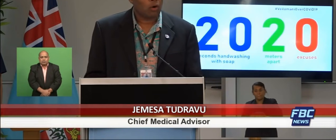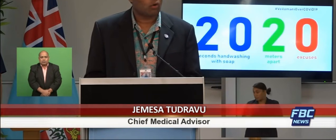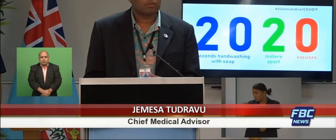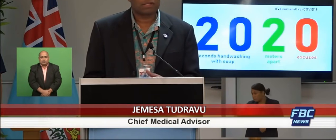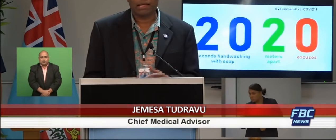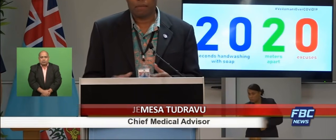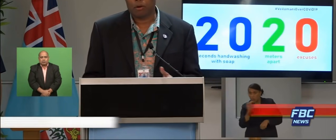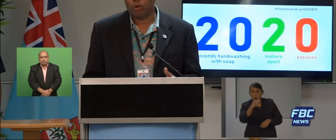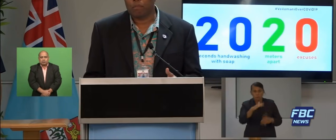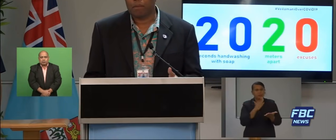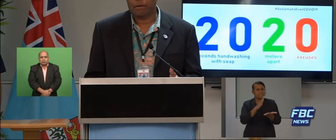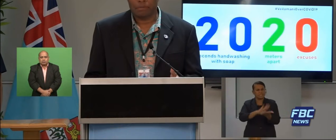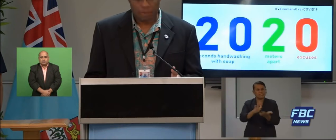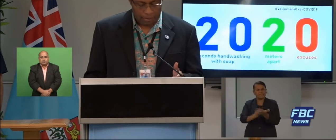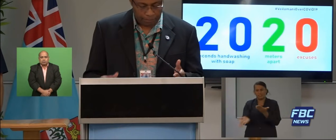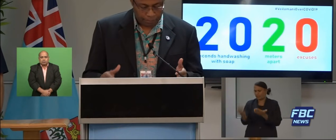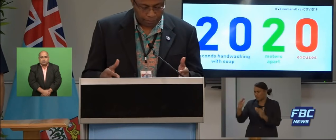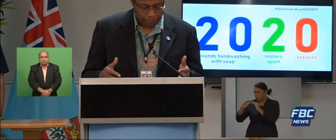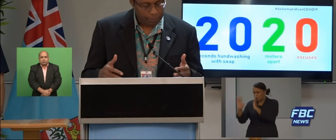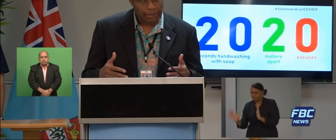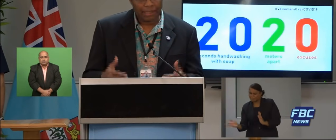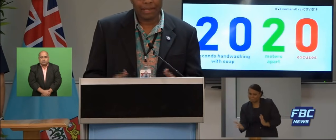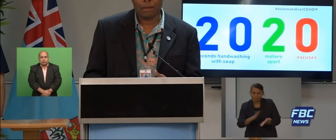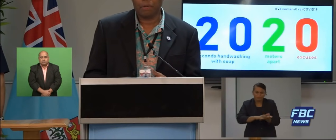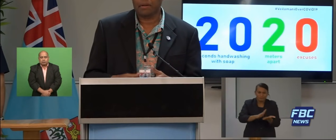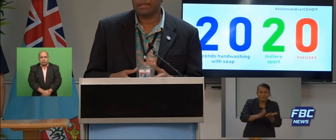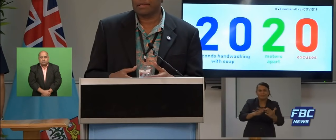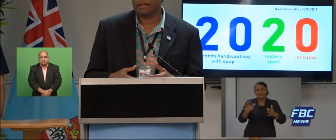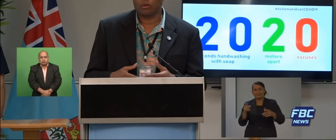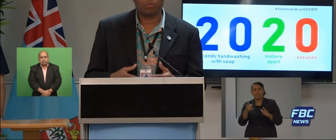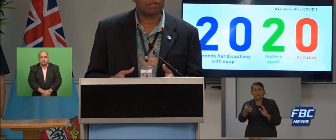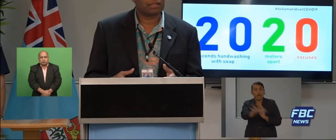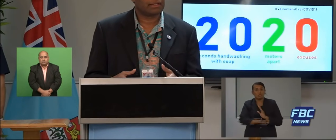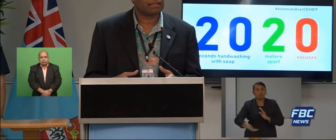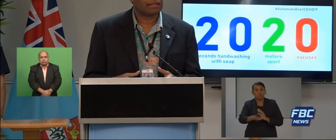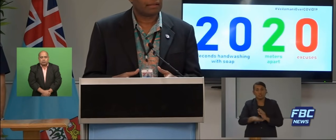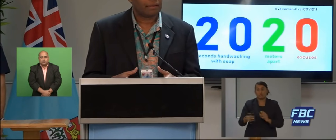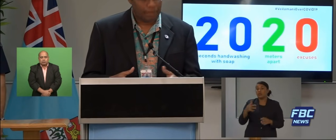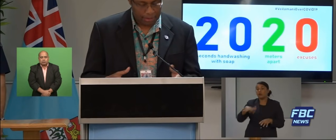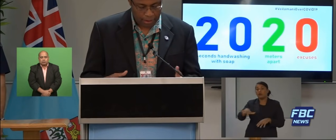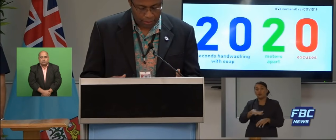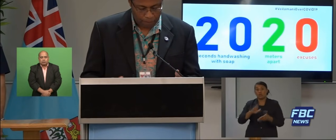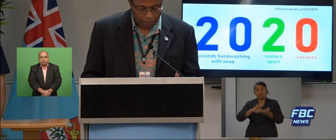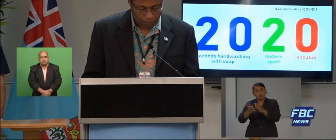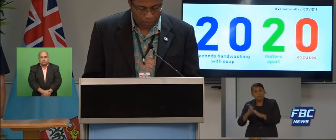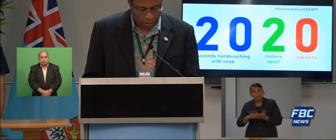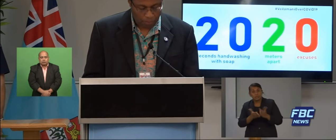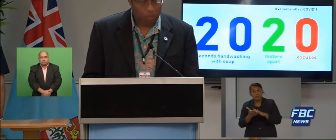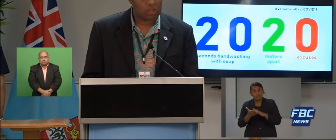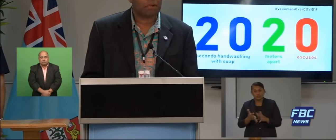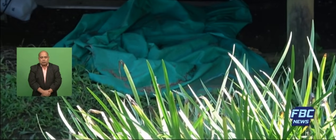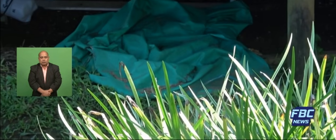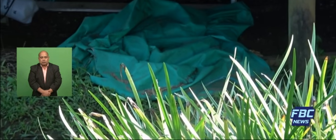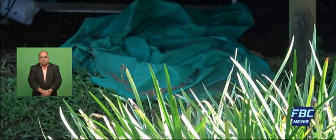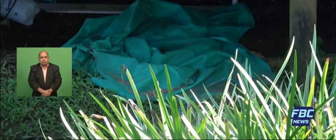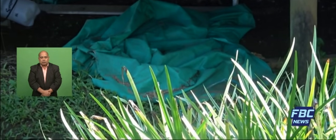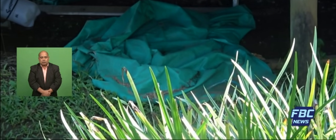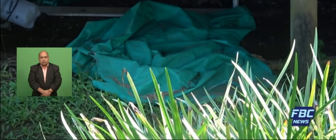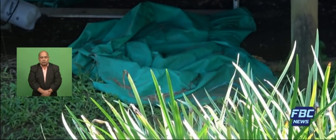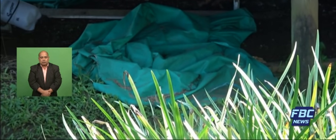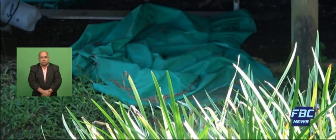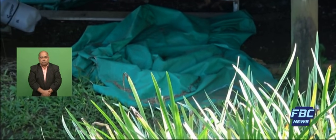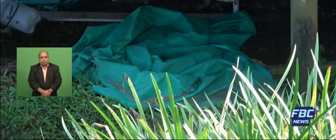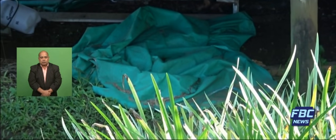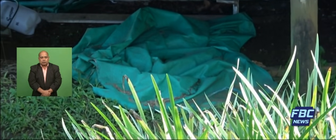up our homes, clean up our compounds, clean up areas in our community that are possible breeding